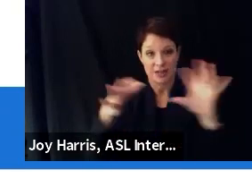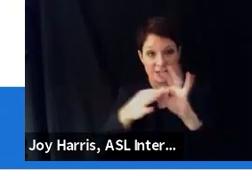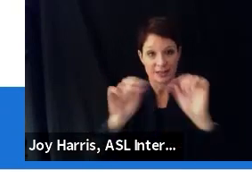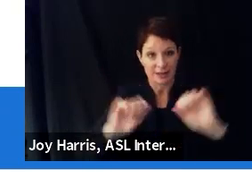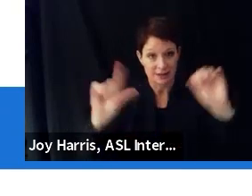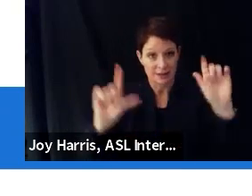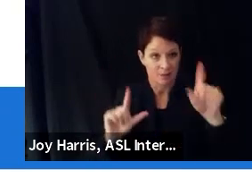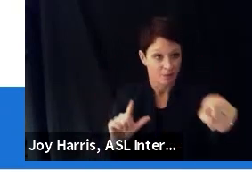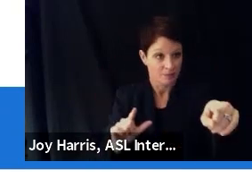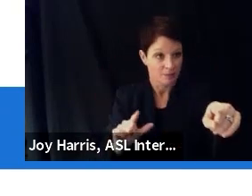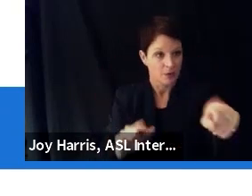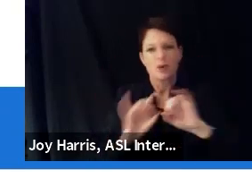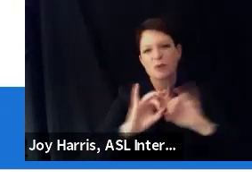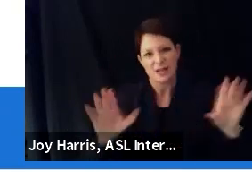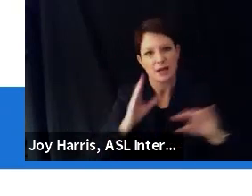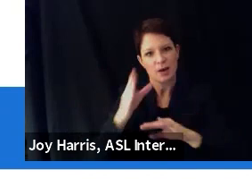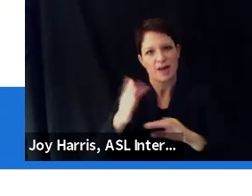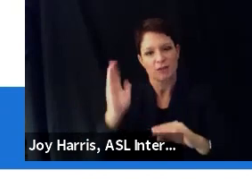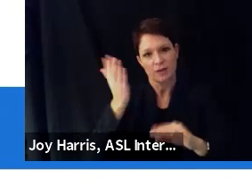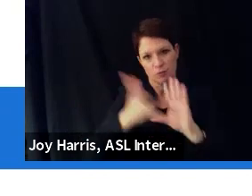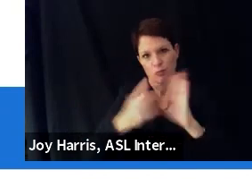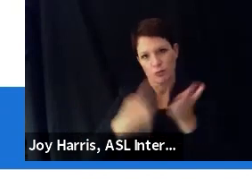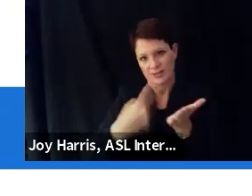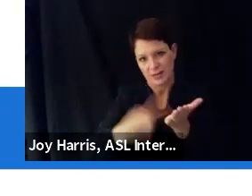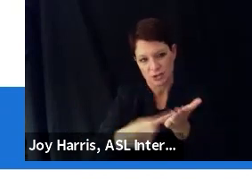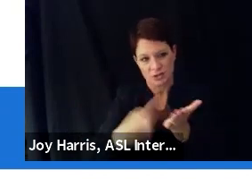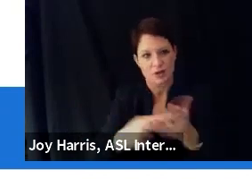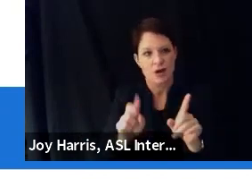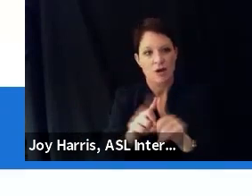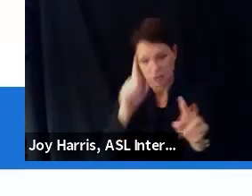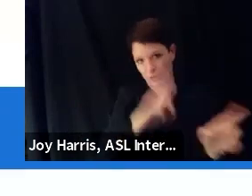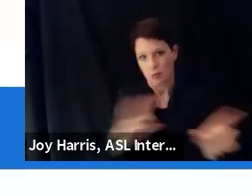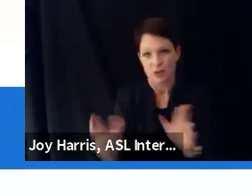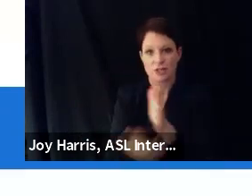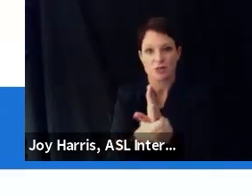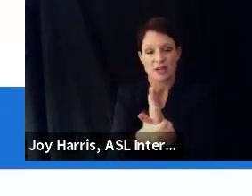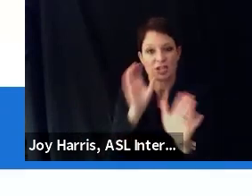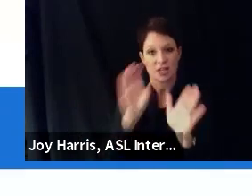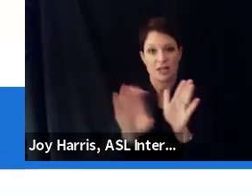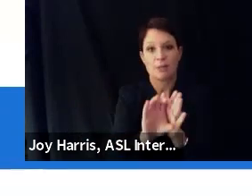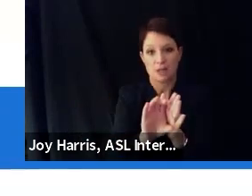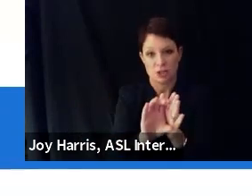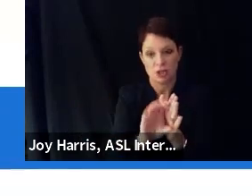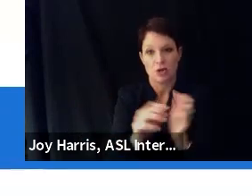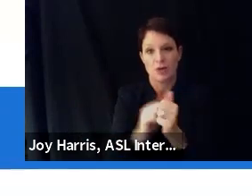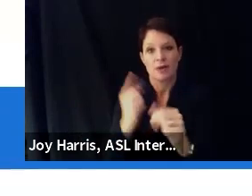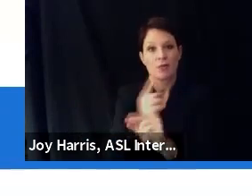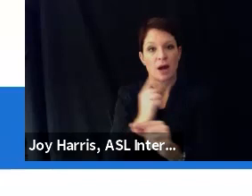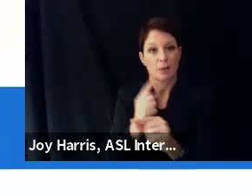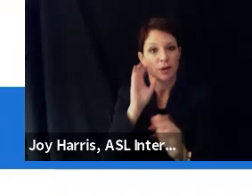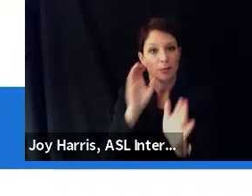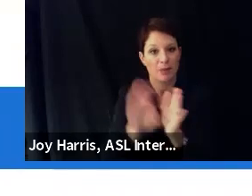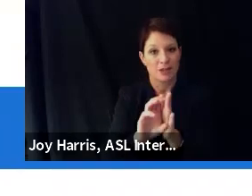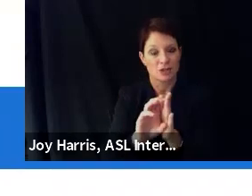which we'll make sure to send out after the presentation. And you should just be prepared to attach an image with proper photo ID to